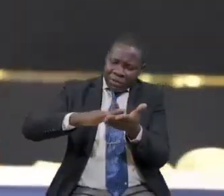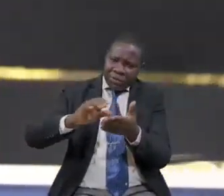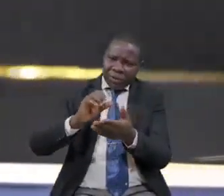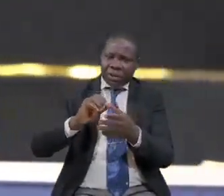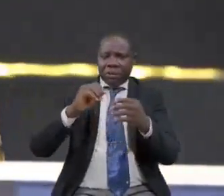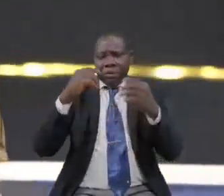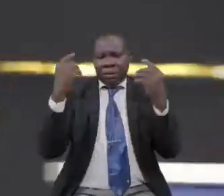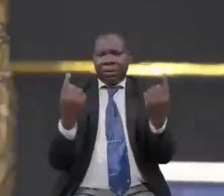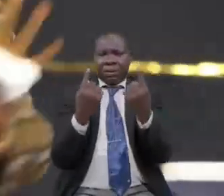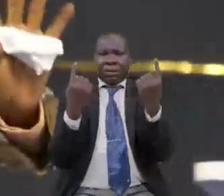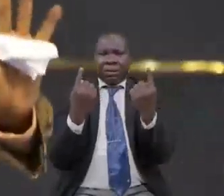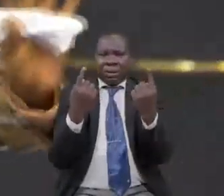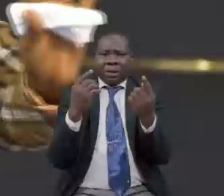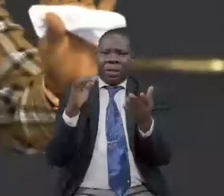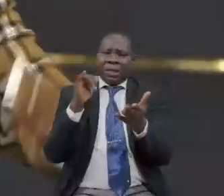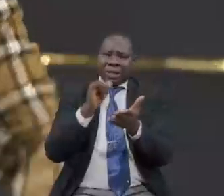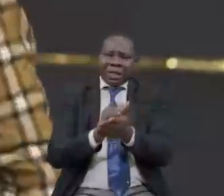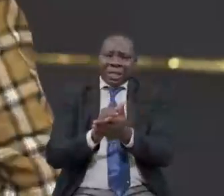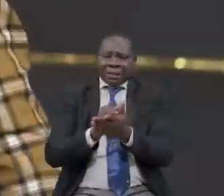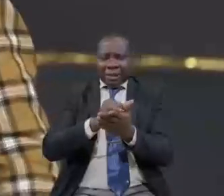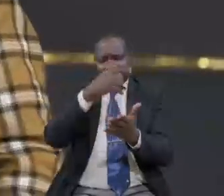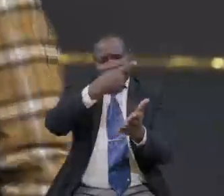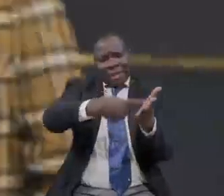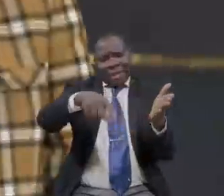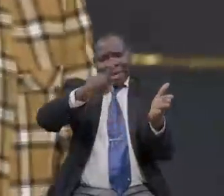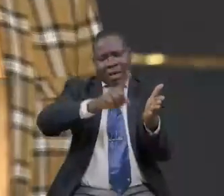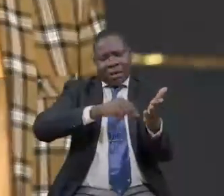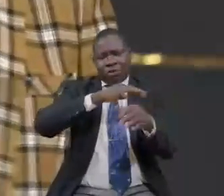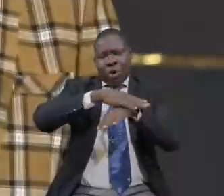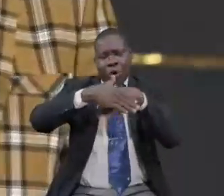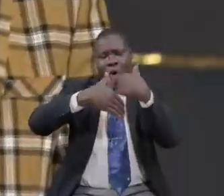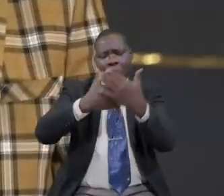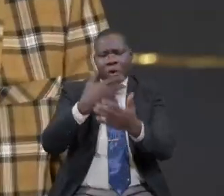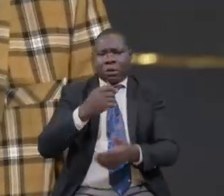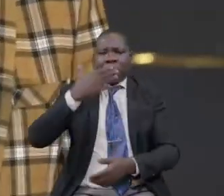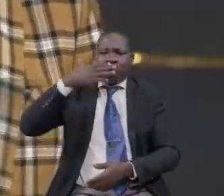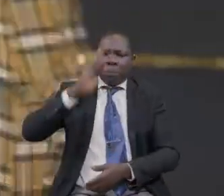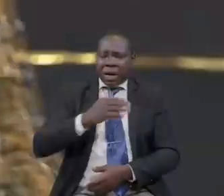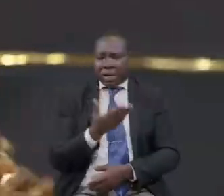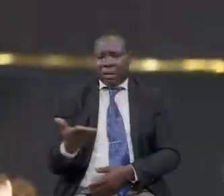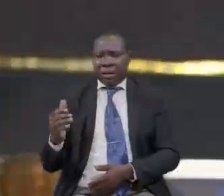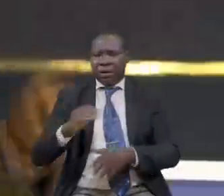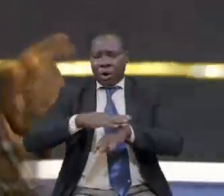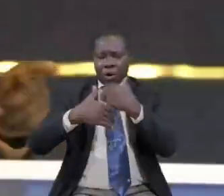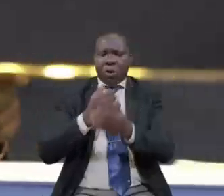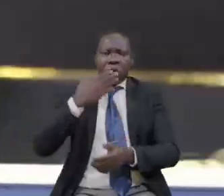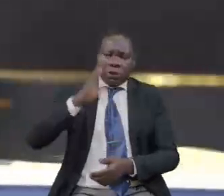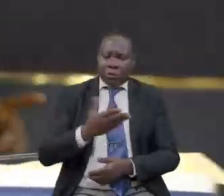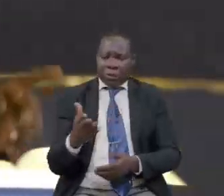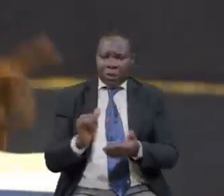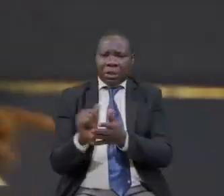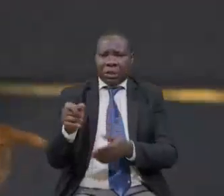that blots out all the bad things, all the evil things we have done. That's something